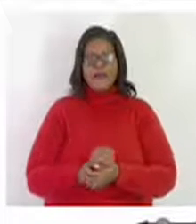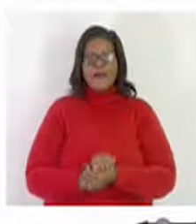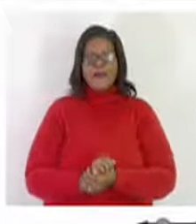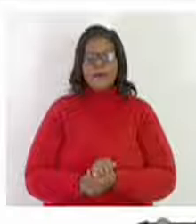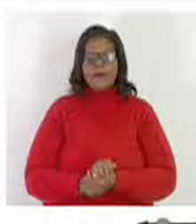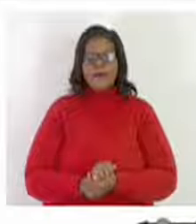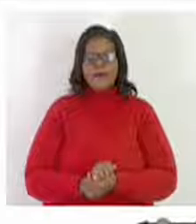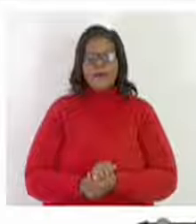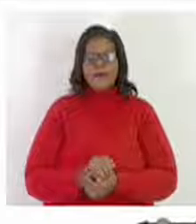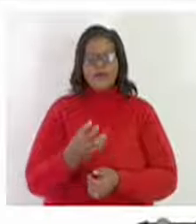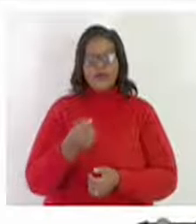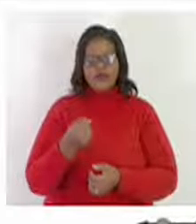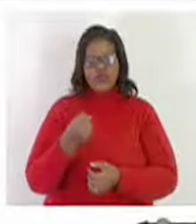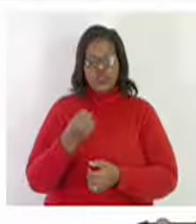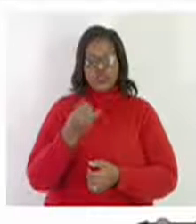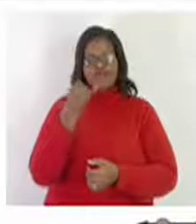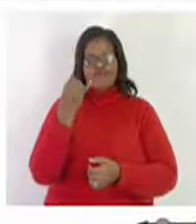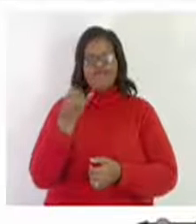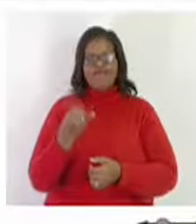drawn there for